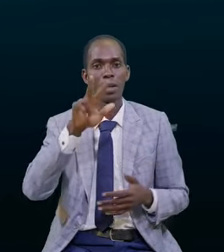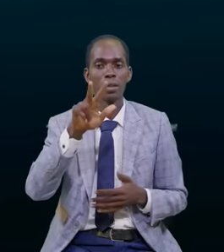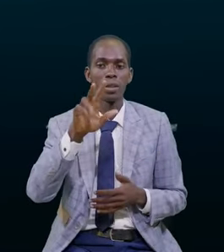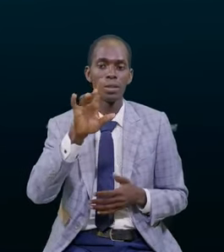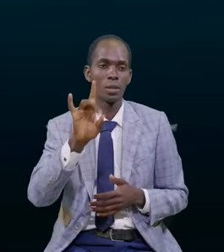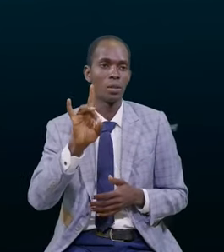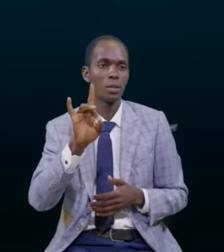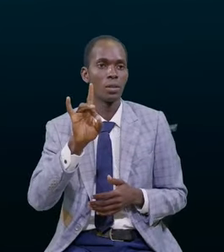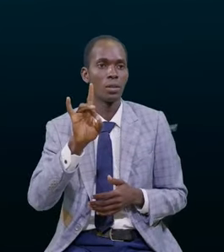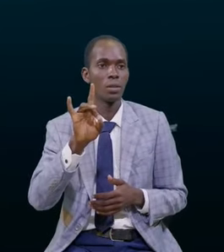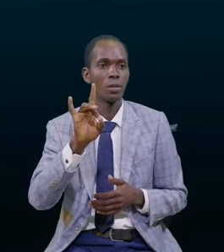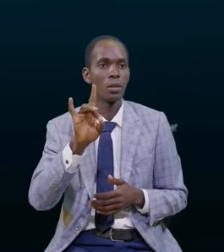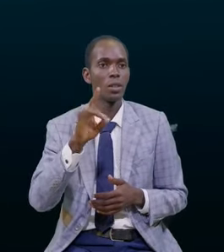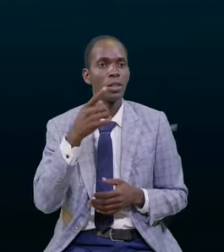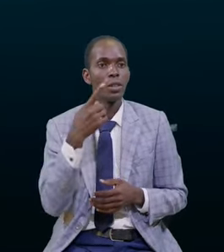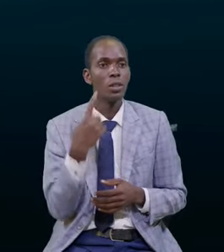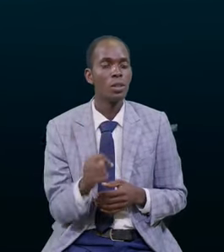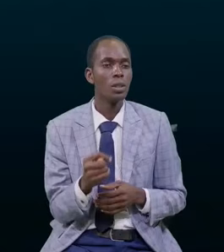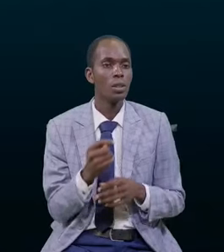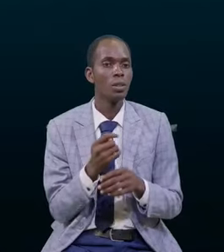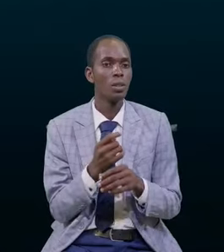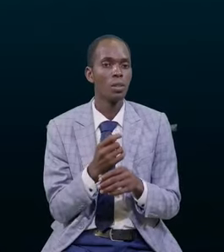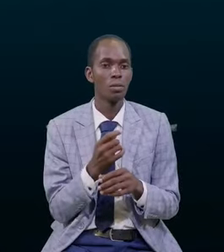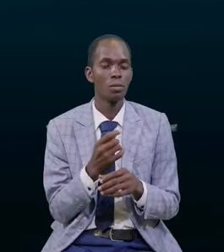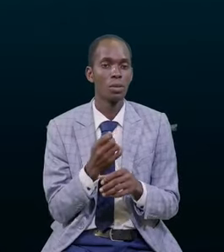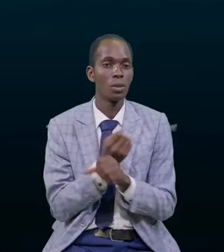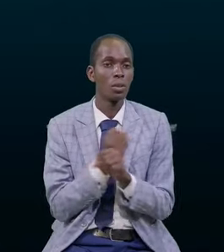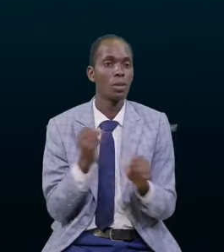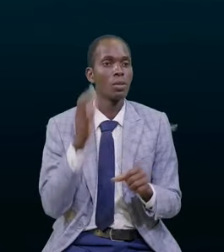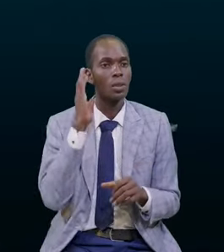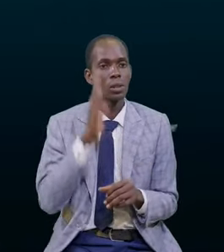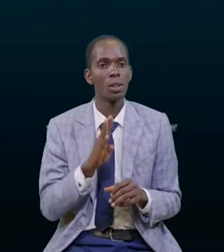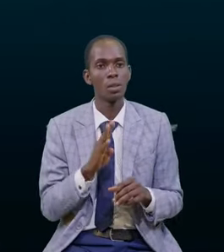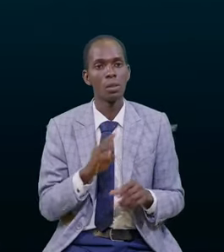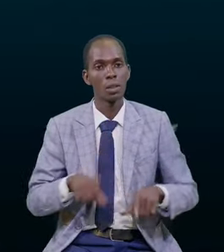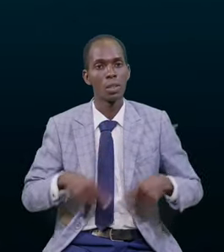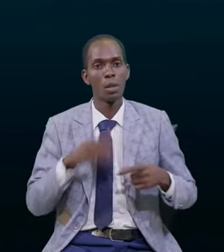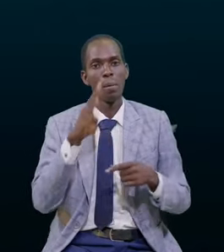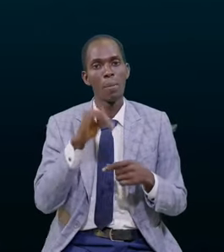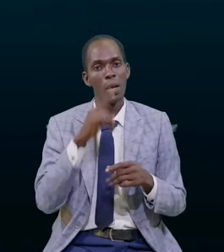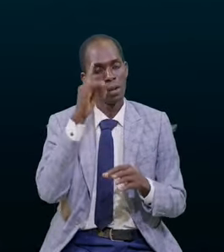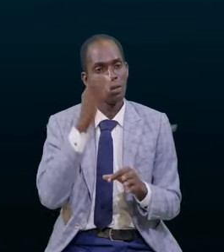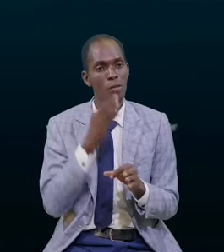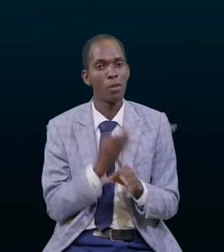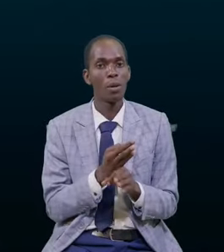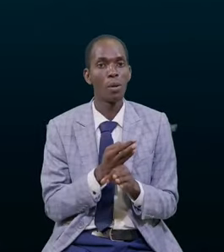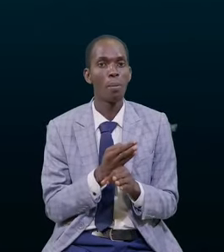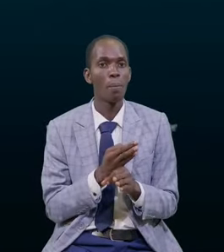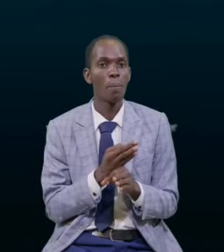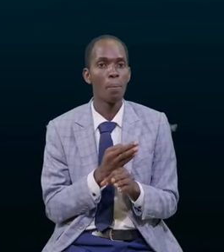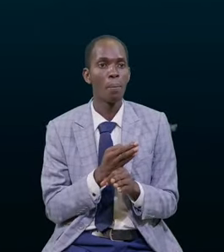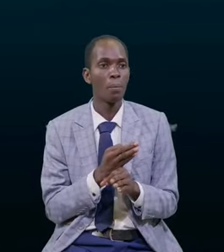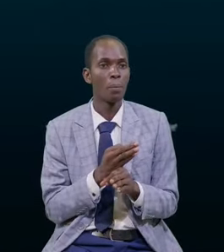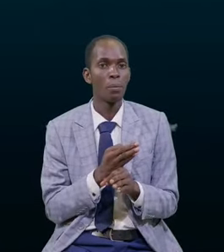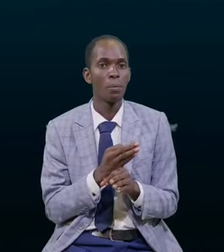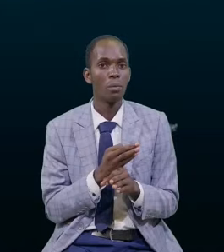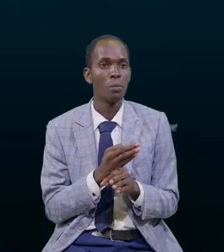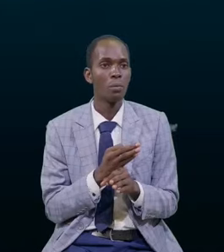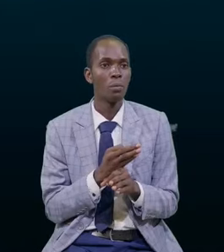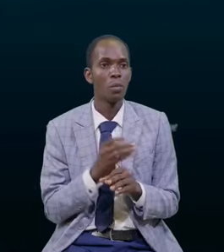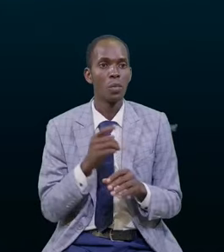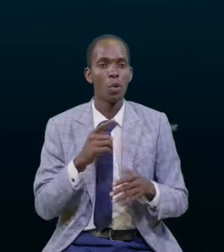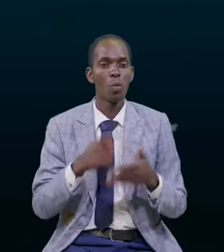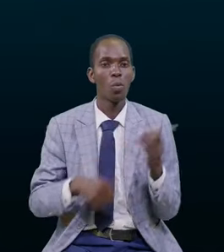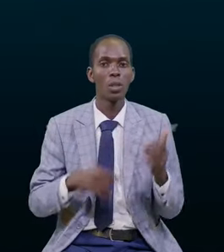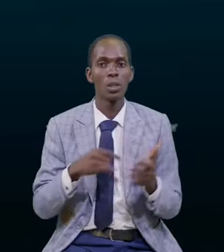shall live by faith the just shall live by faith what is going on what is happening intense persecution